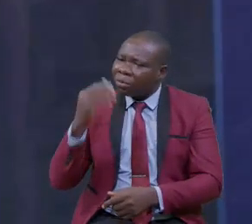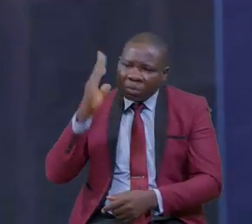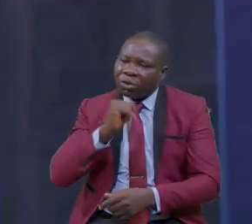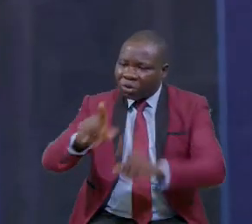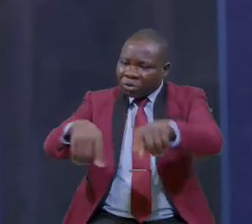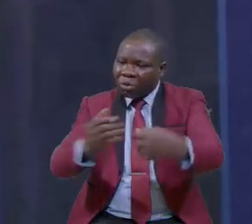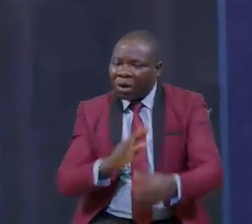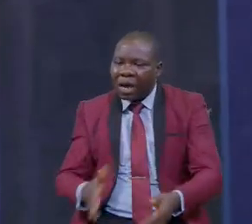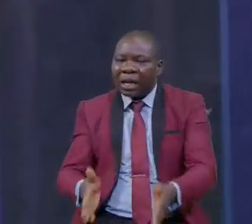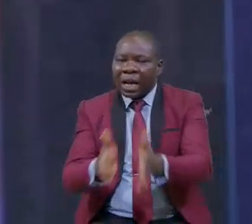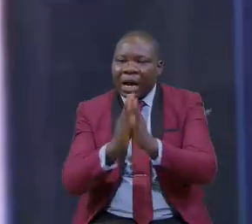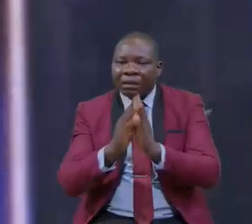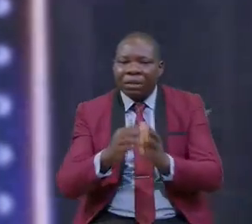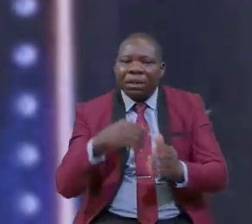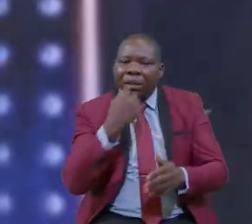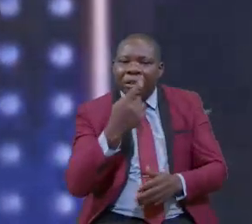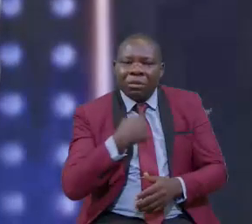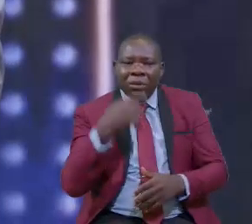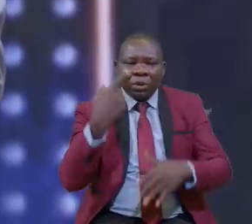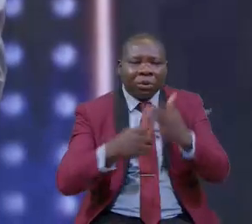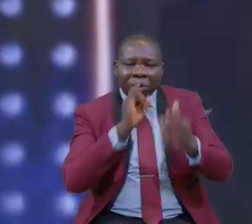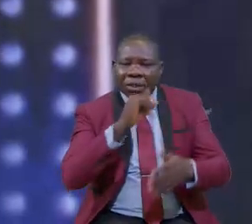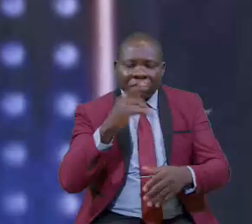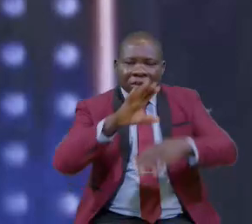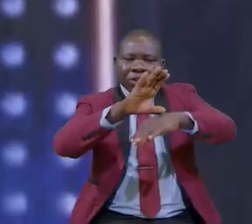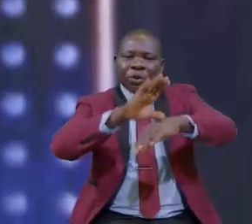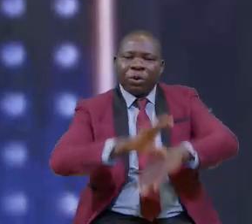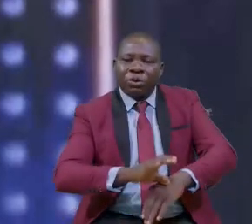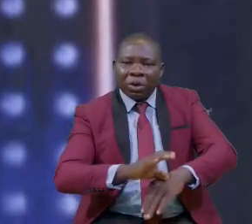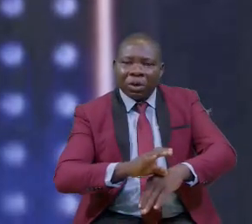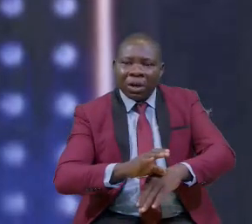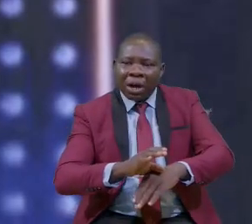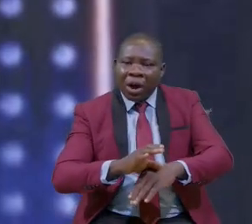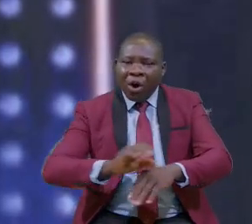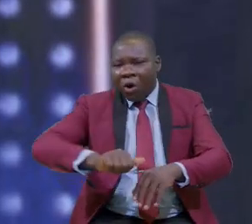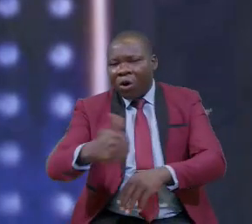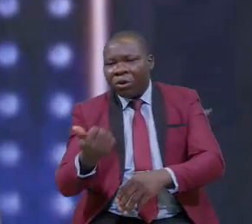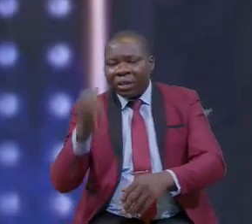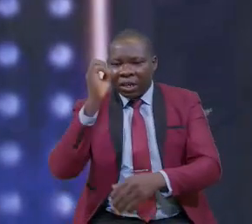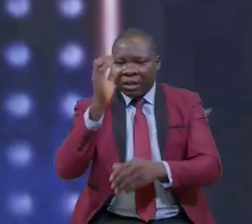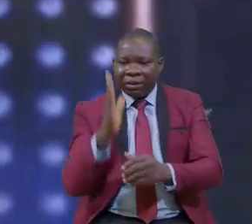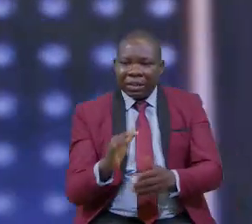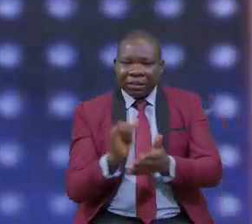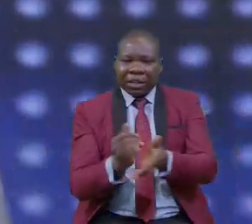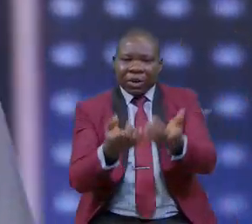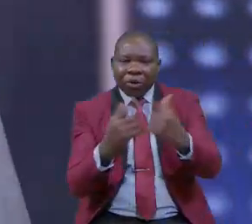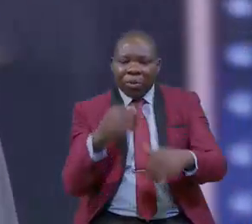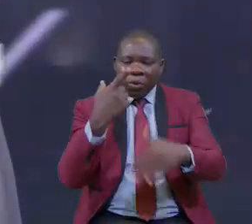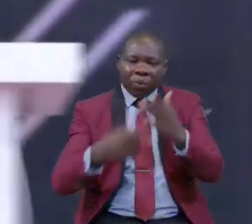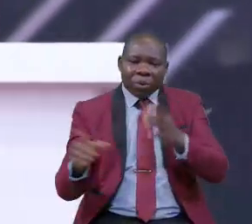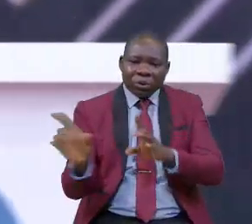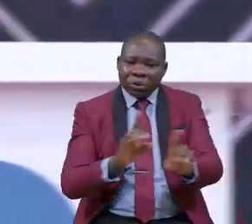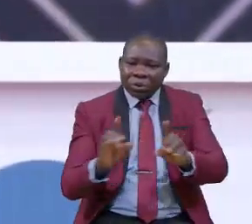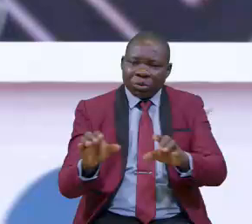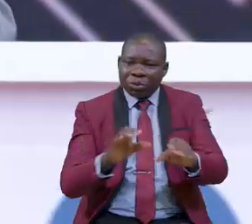to hear? The other evangelists that have been coming, how do they preach? How do they, you